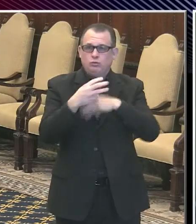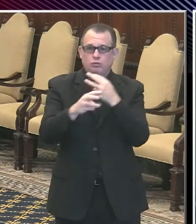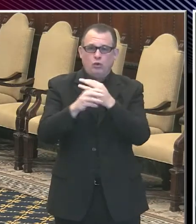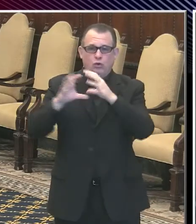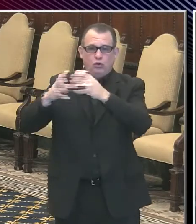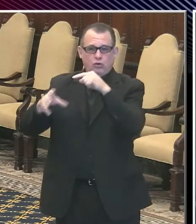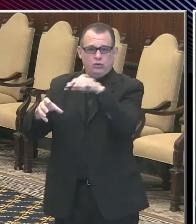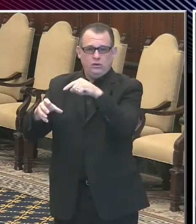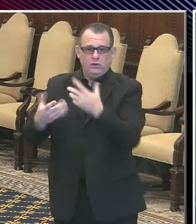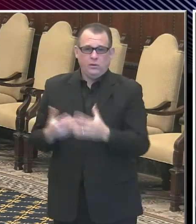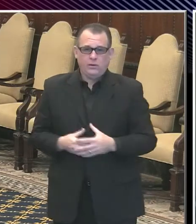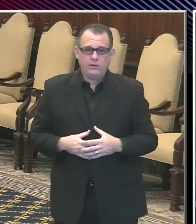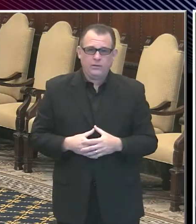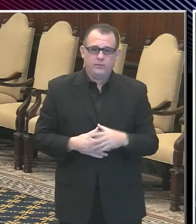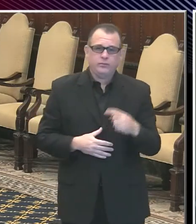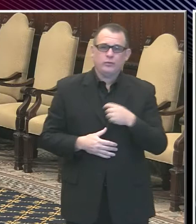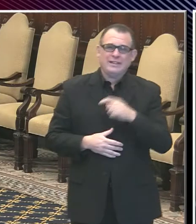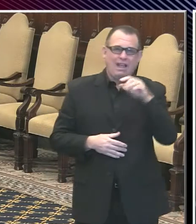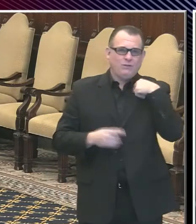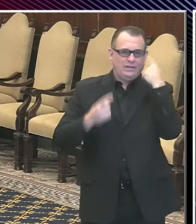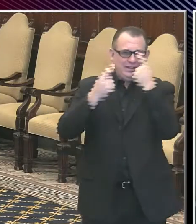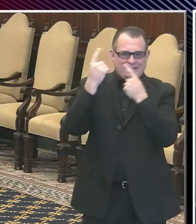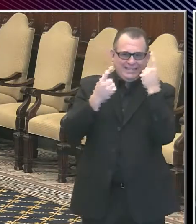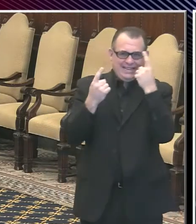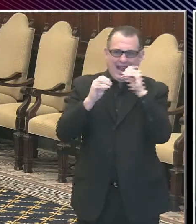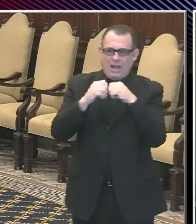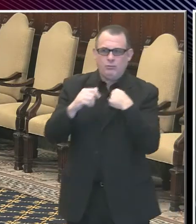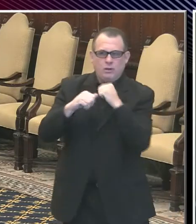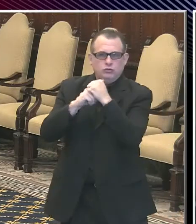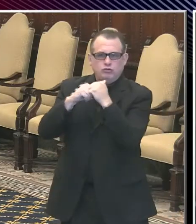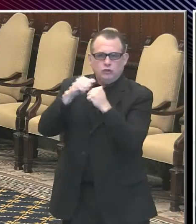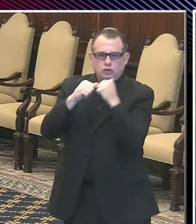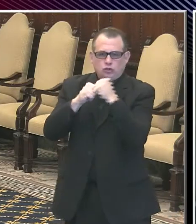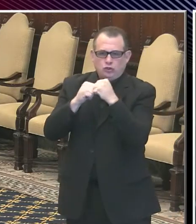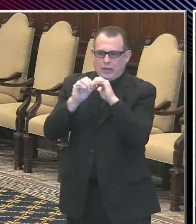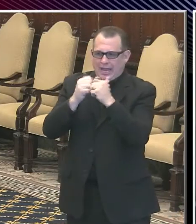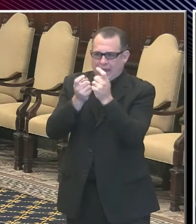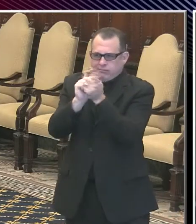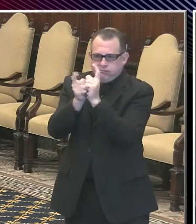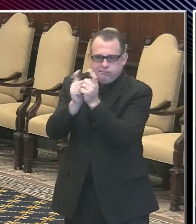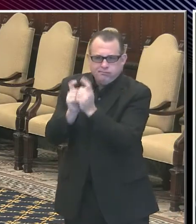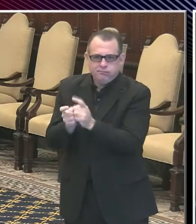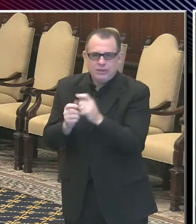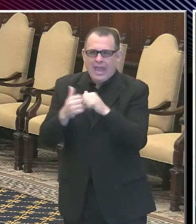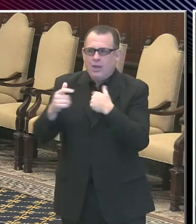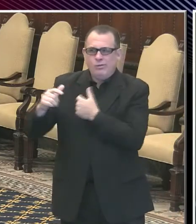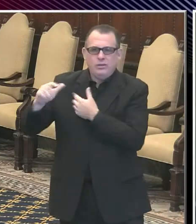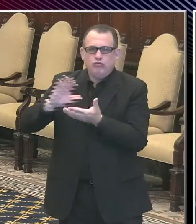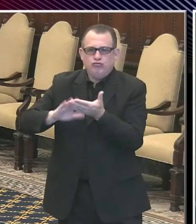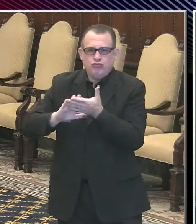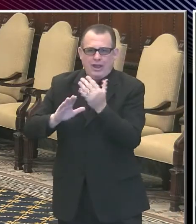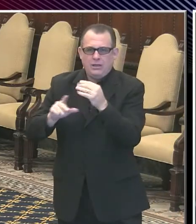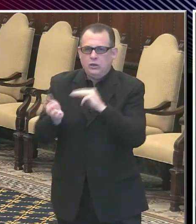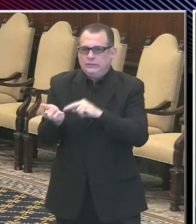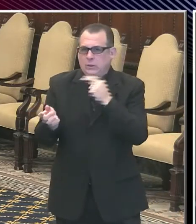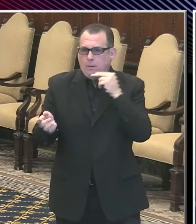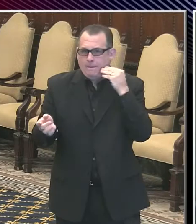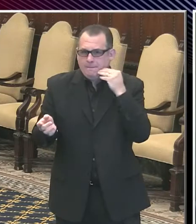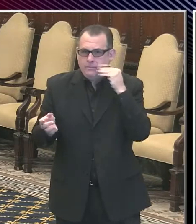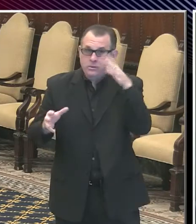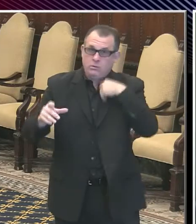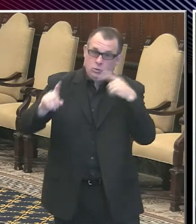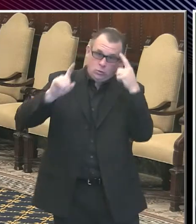about how we restructure or change the way we operate those institutions in order to be more protective in the